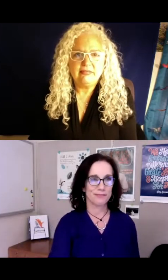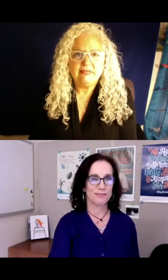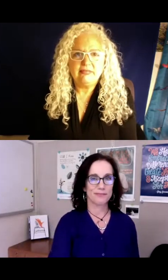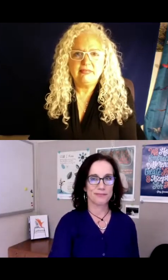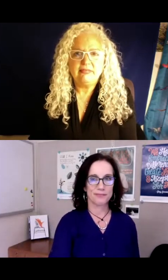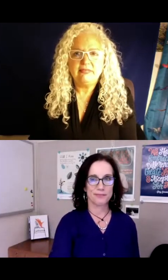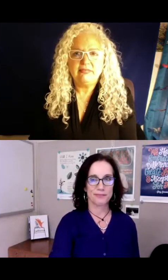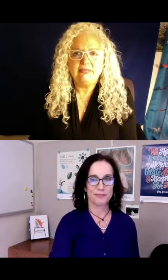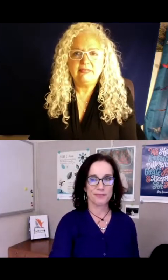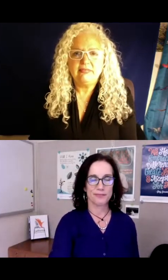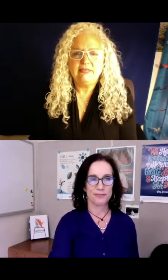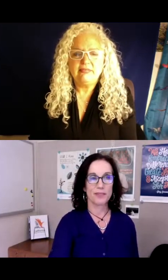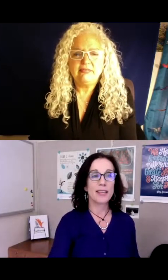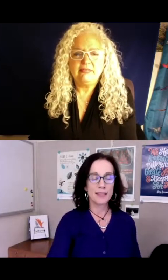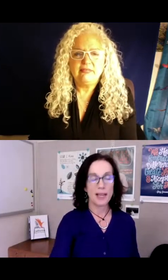groups.